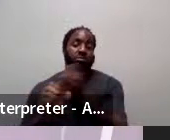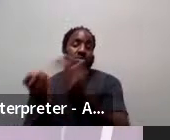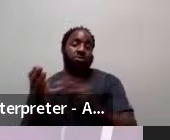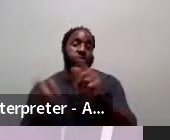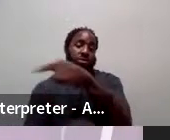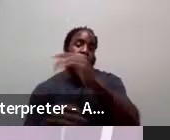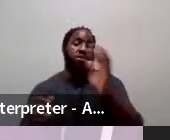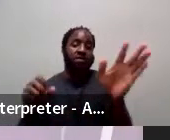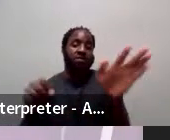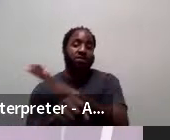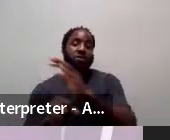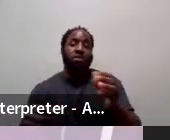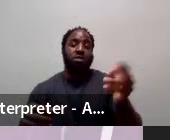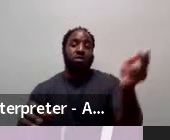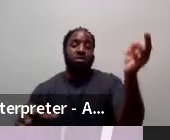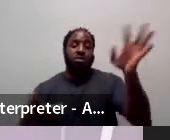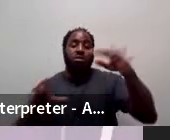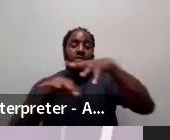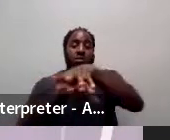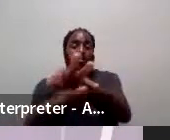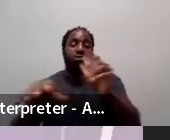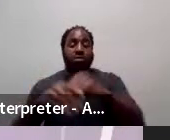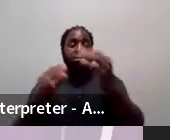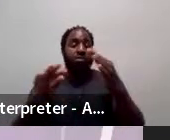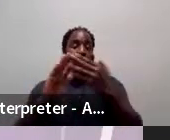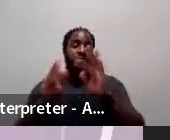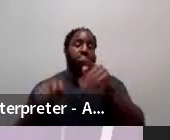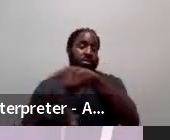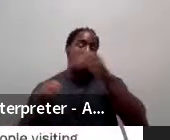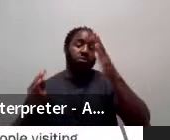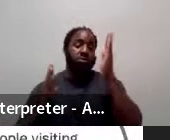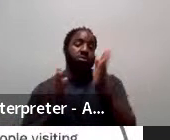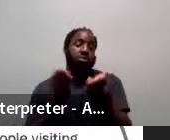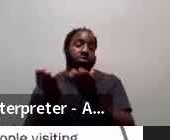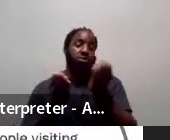fully integrated into the neighborhoods that they'll serve. Next slide, please.